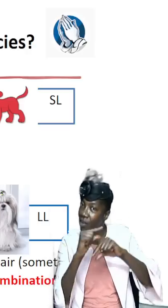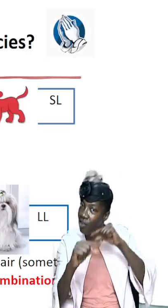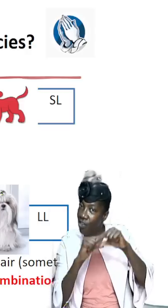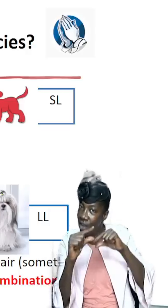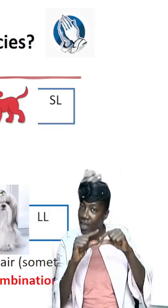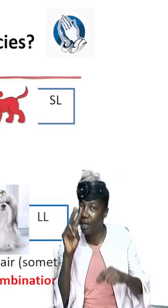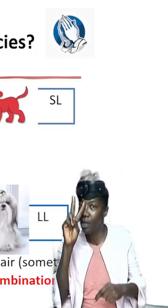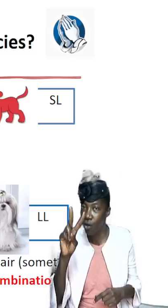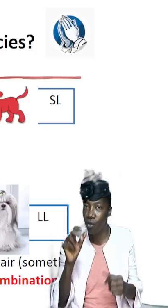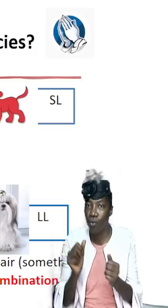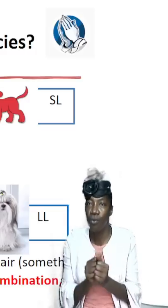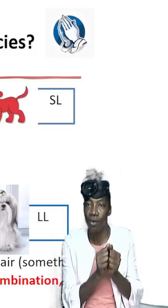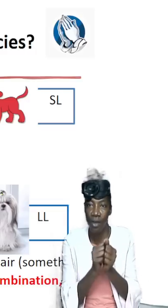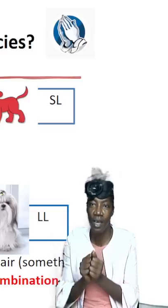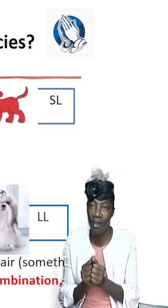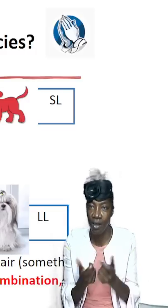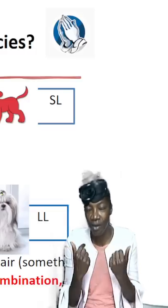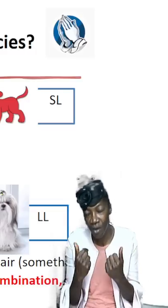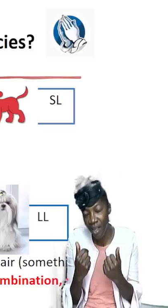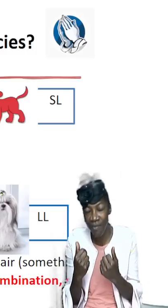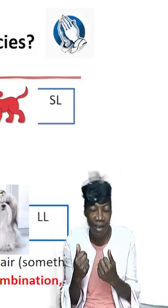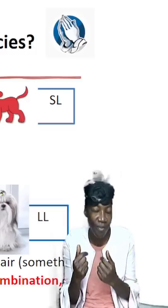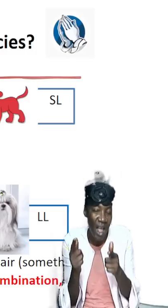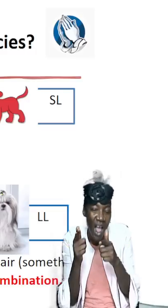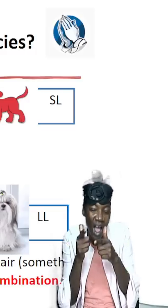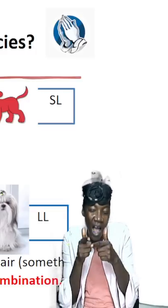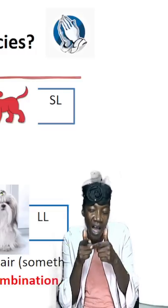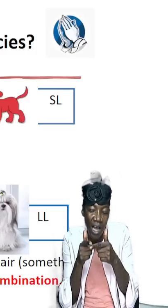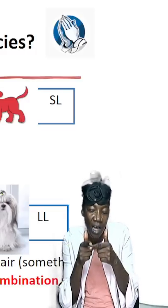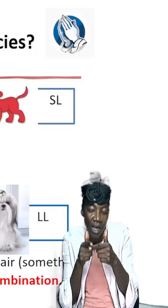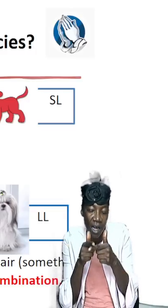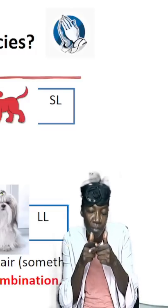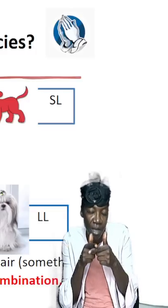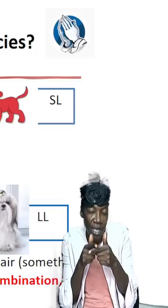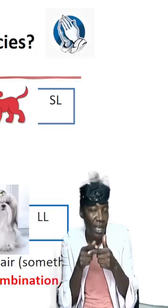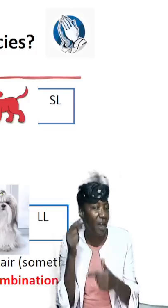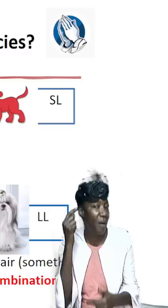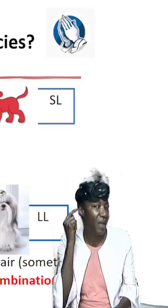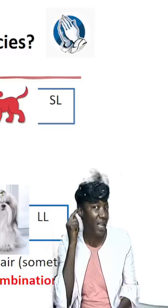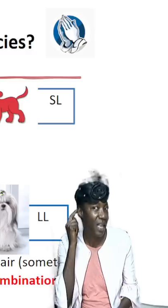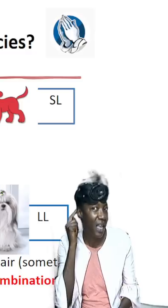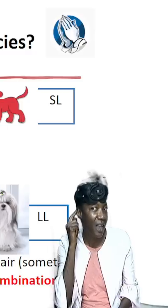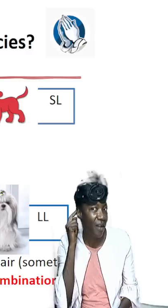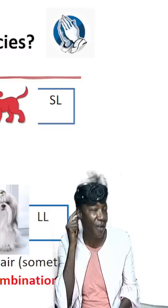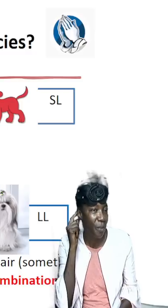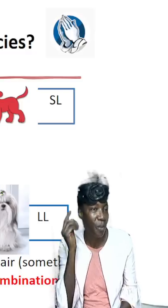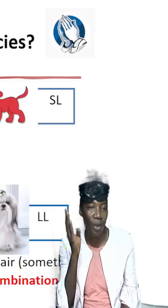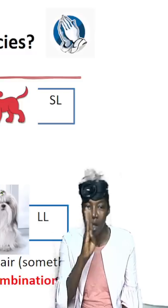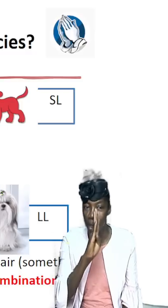you a medium here, all right? So we're just defining something now. So the blue dog